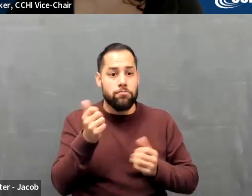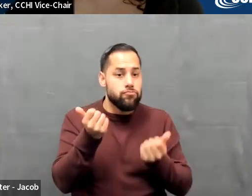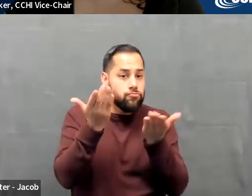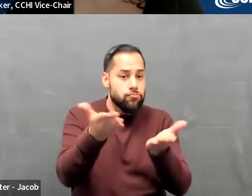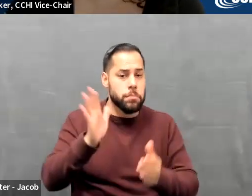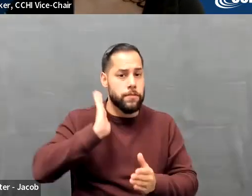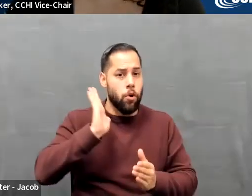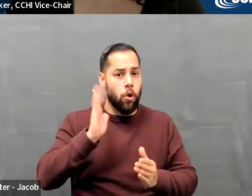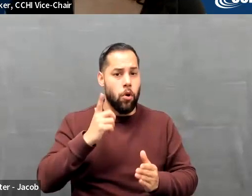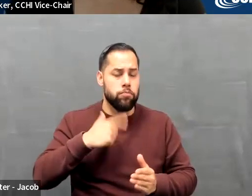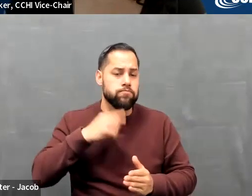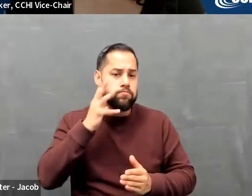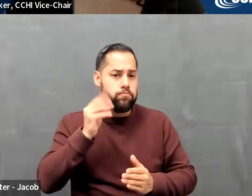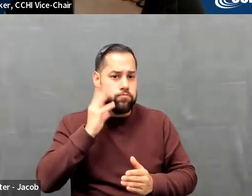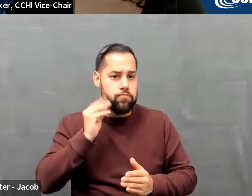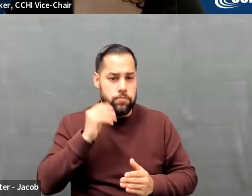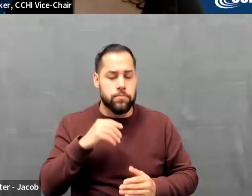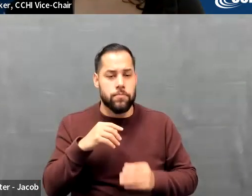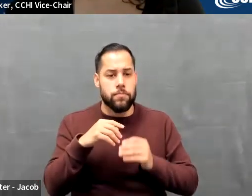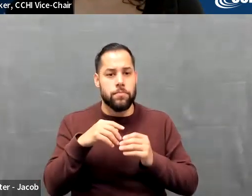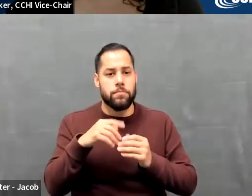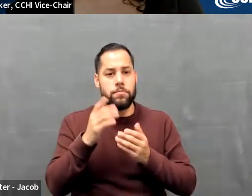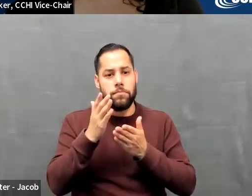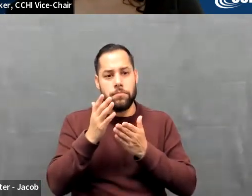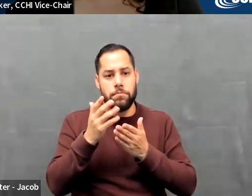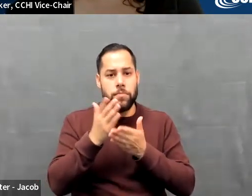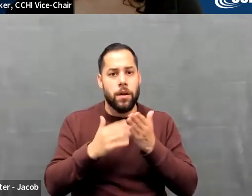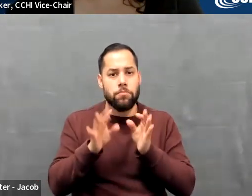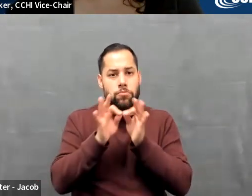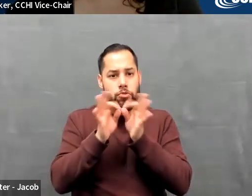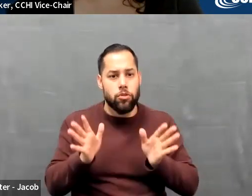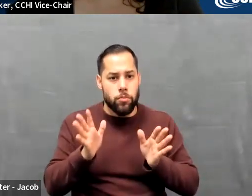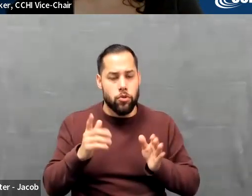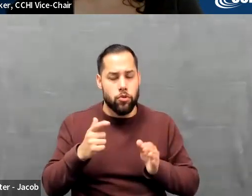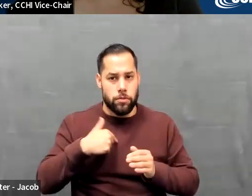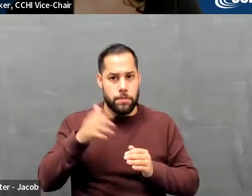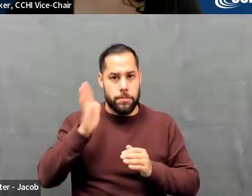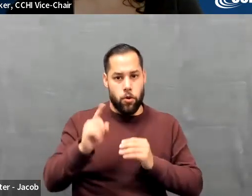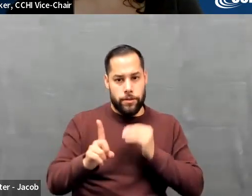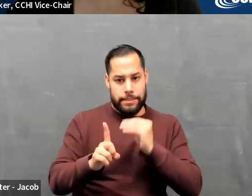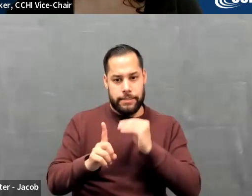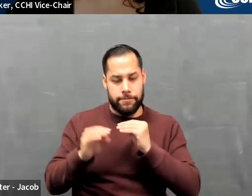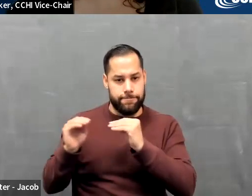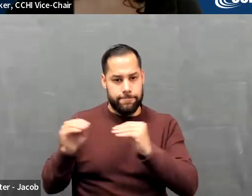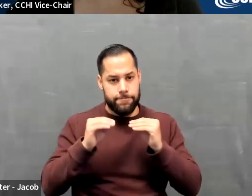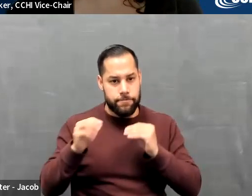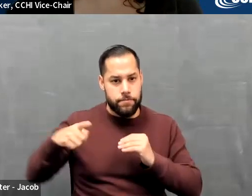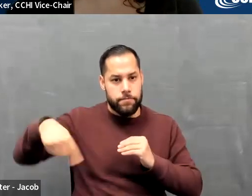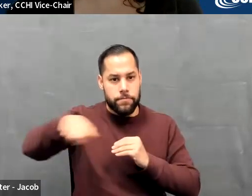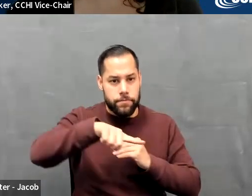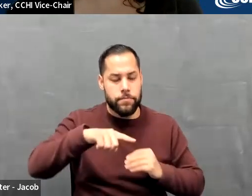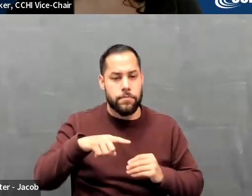that in the past with some of the interpreters that I have trained, and they finish that, you know,